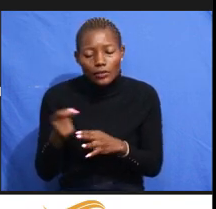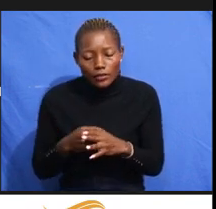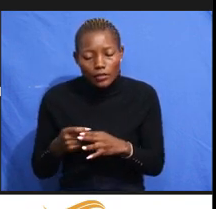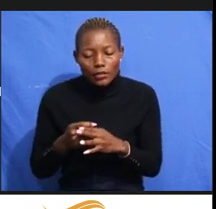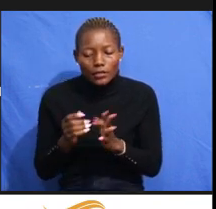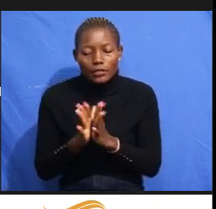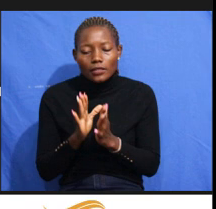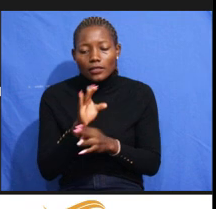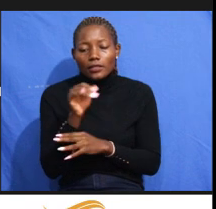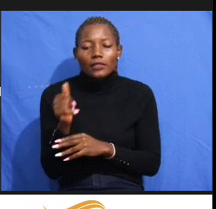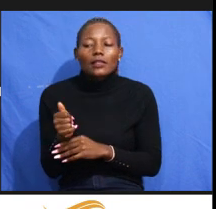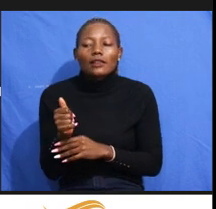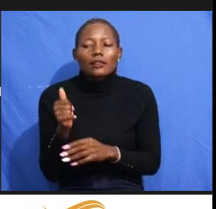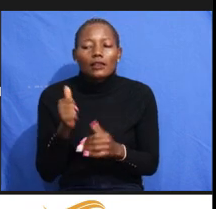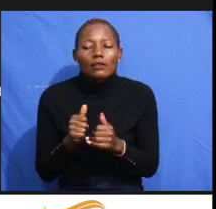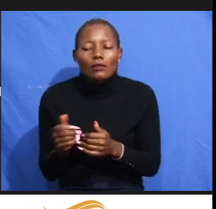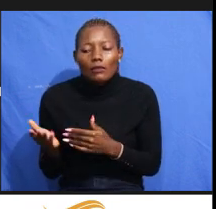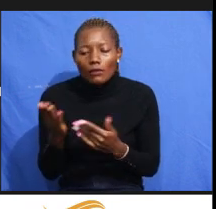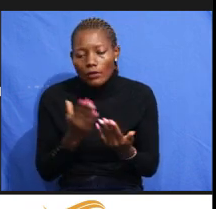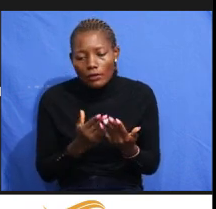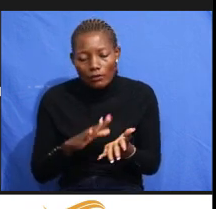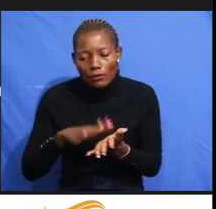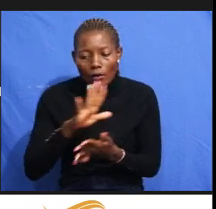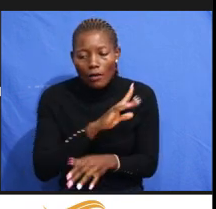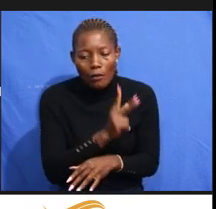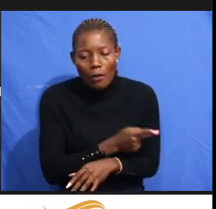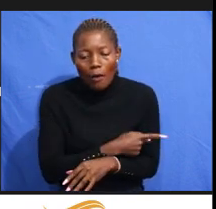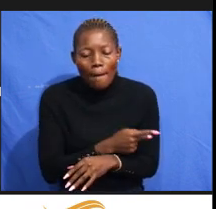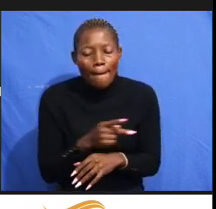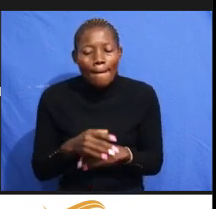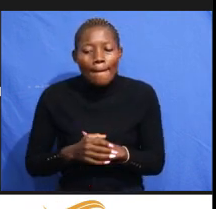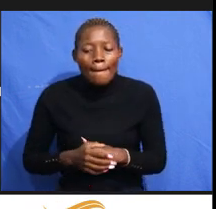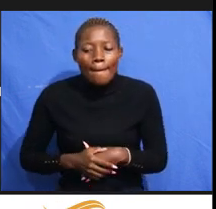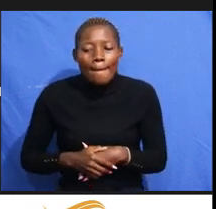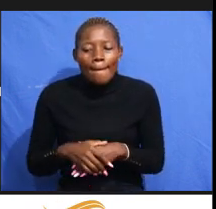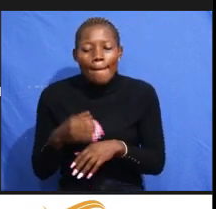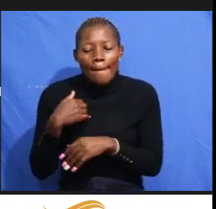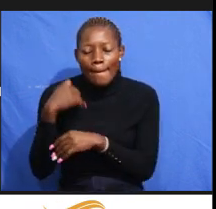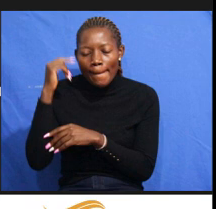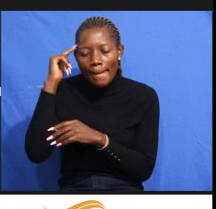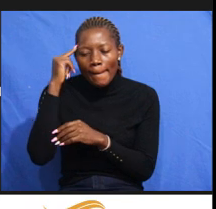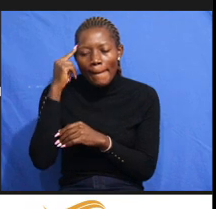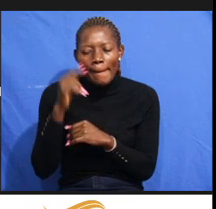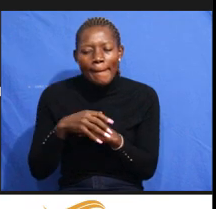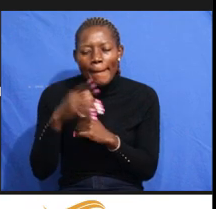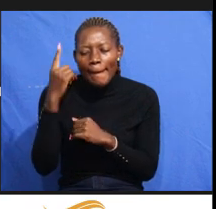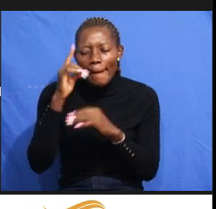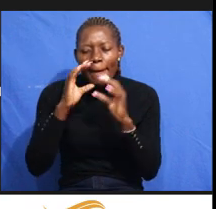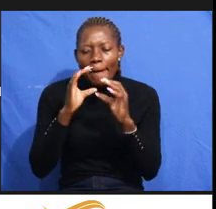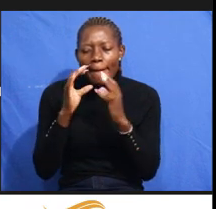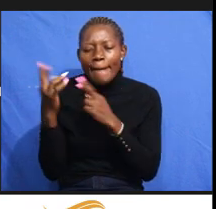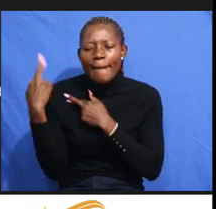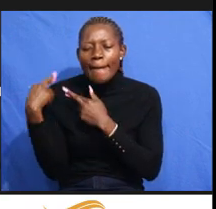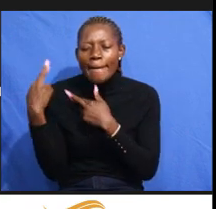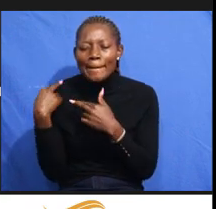plyometrics, which brings in more of power and intensity and all that. So I think it is for the coach to understand and to